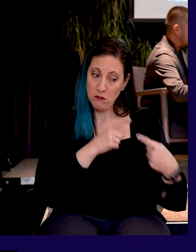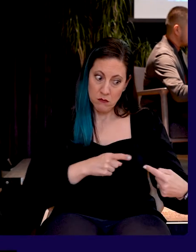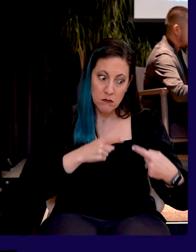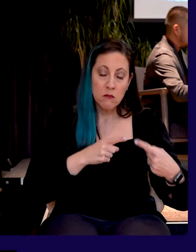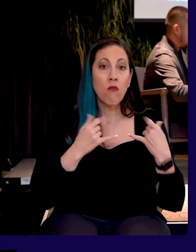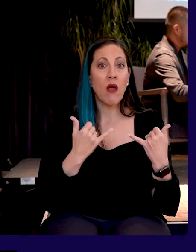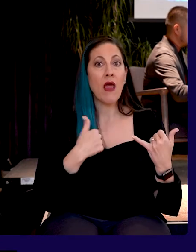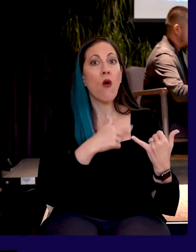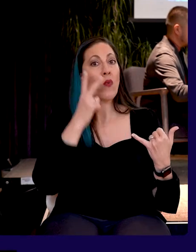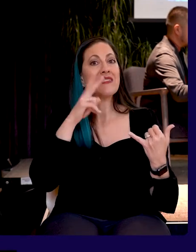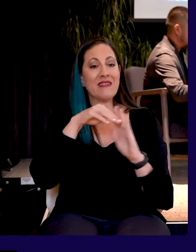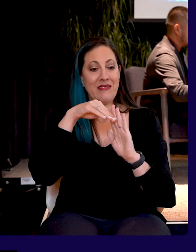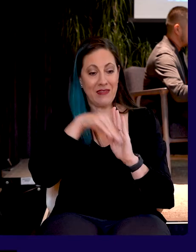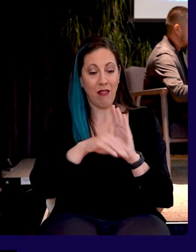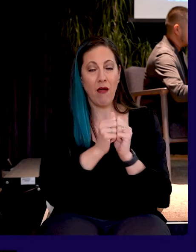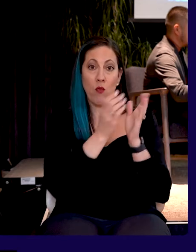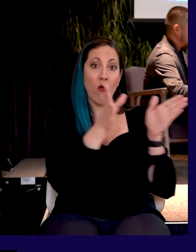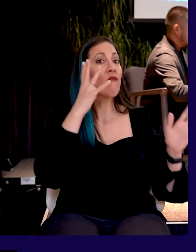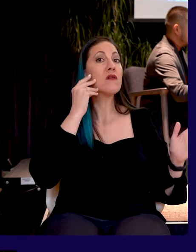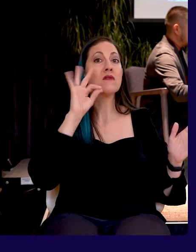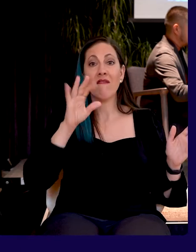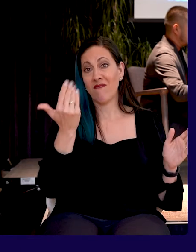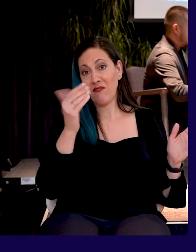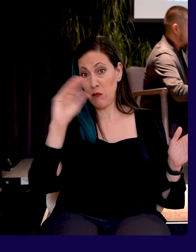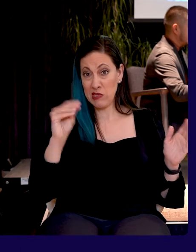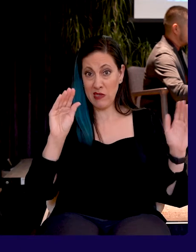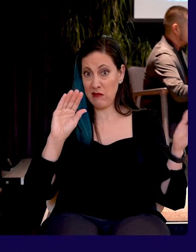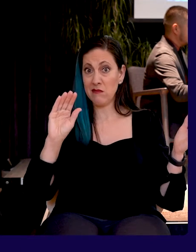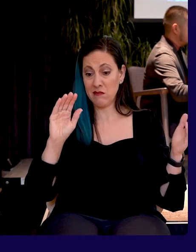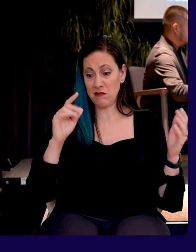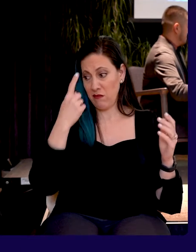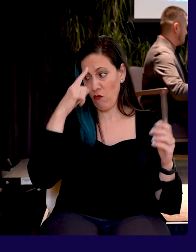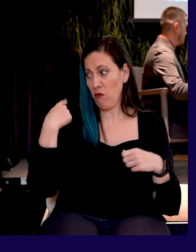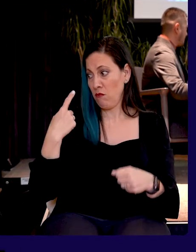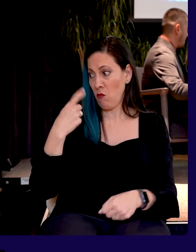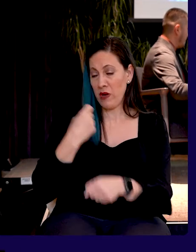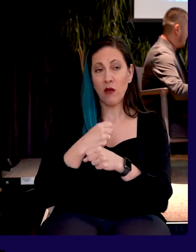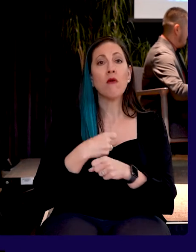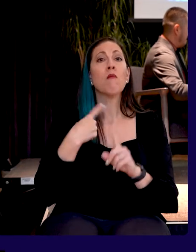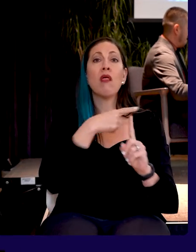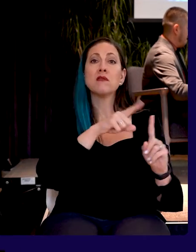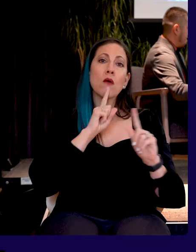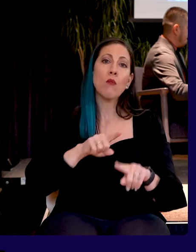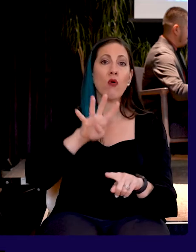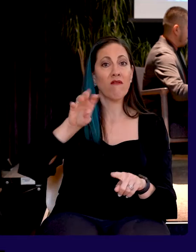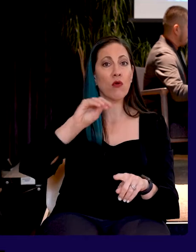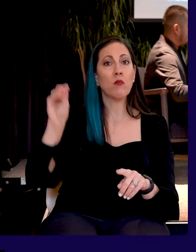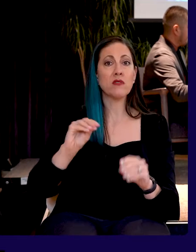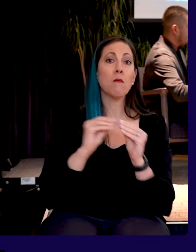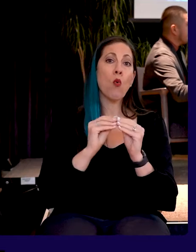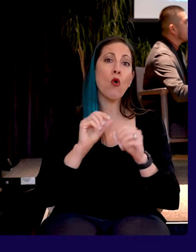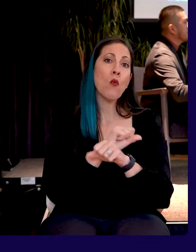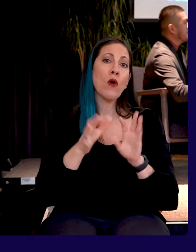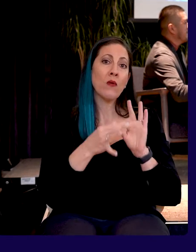We see a decline in overall experience of 15% over the last year. We also see them reporting 40% more work-related stress